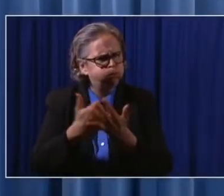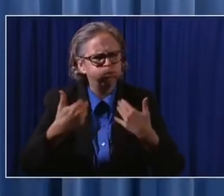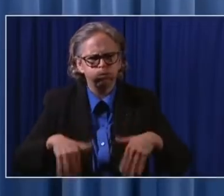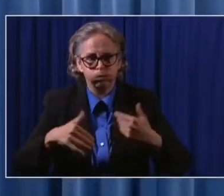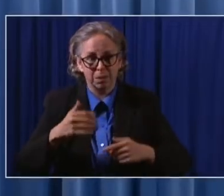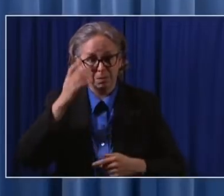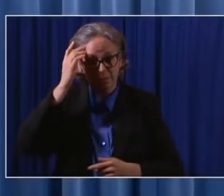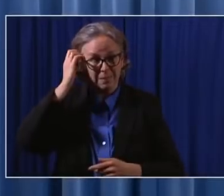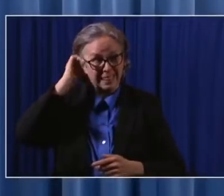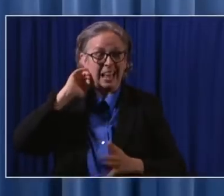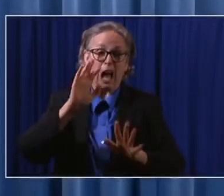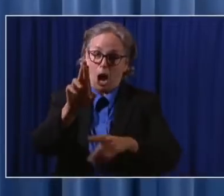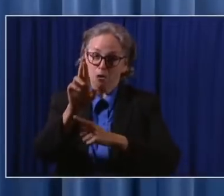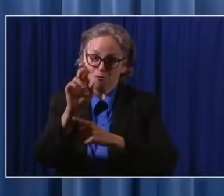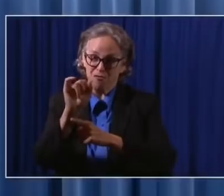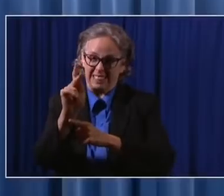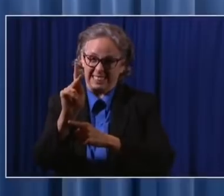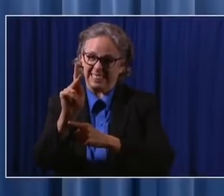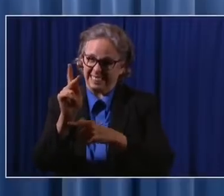without,